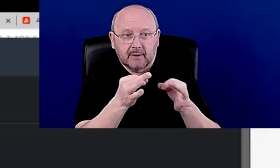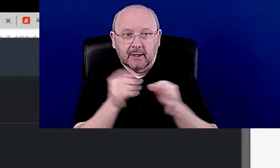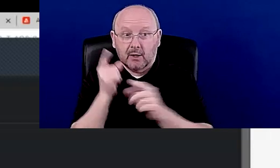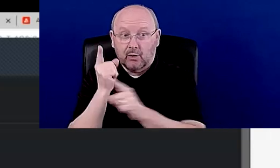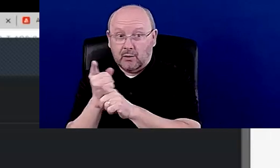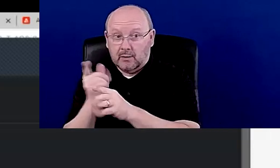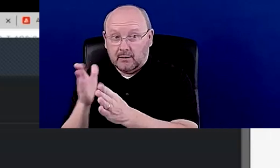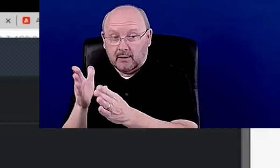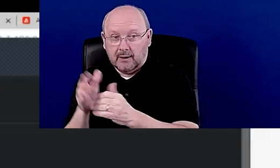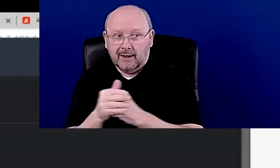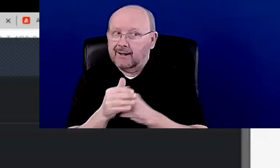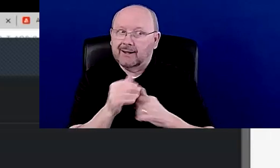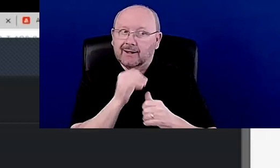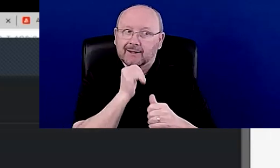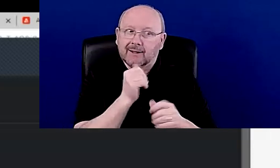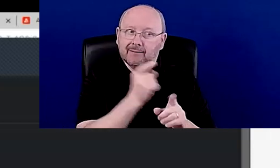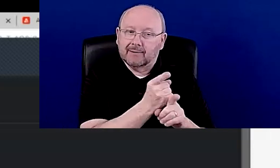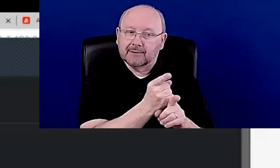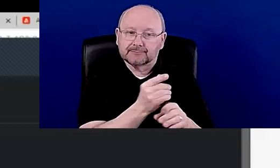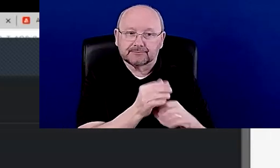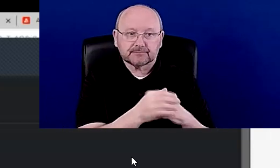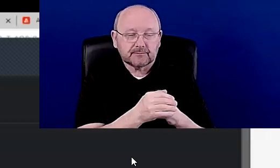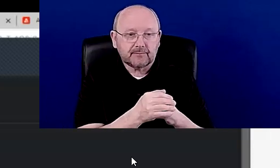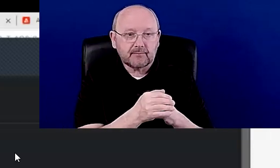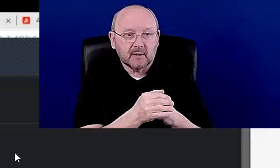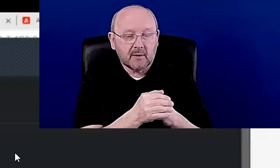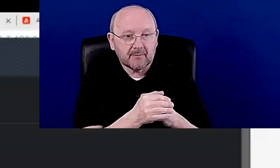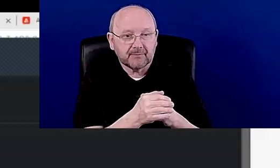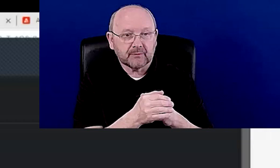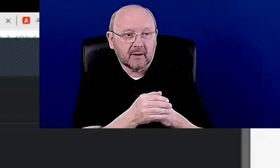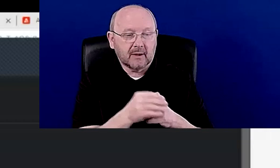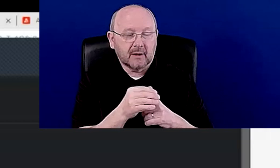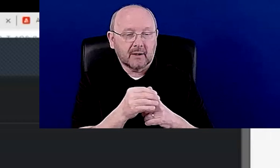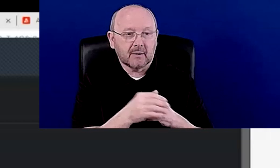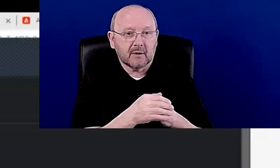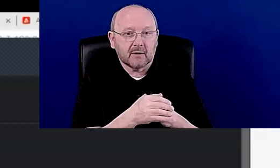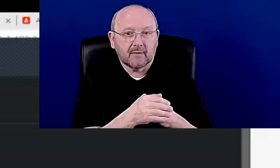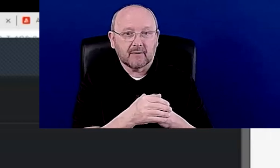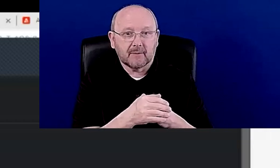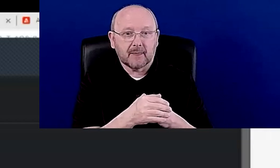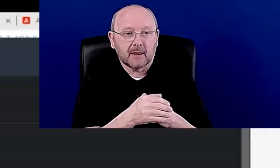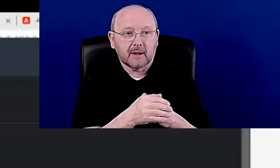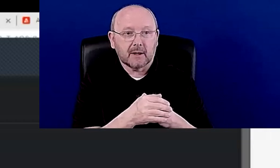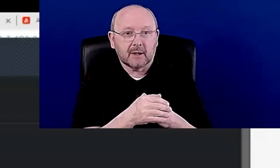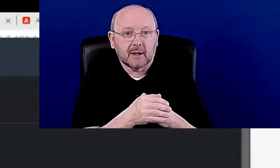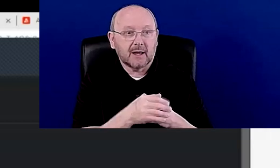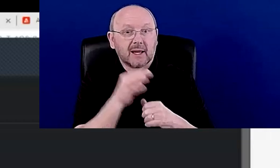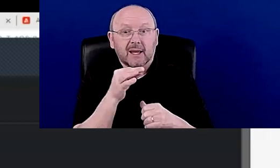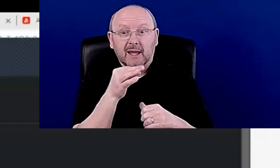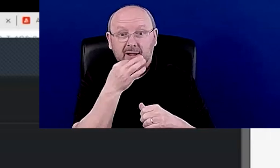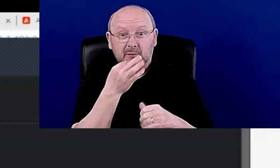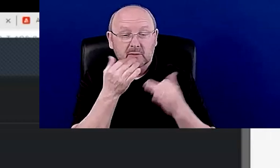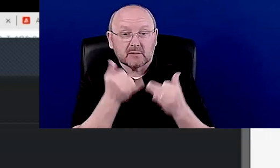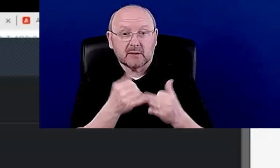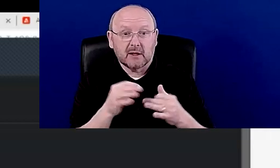if I don't want my students to use AI, how am I going to prevent that? Experts pretty much say that, they're going to anyways.